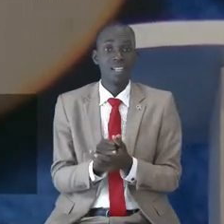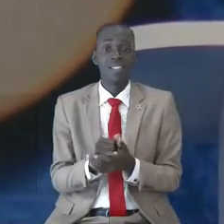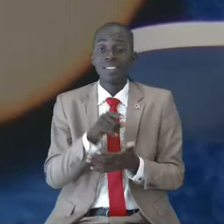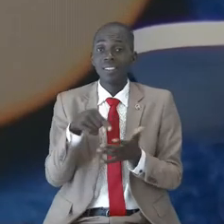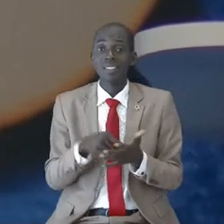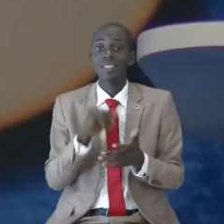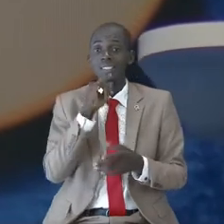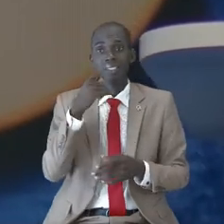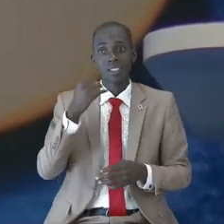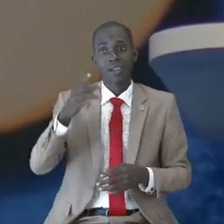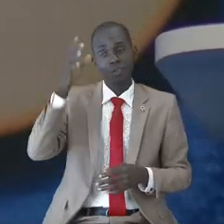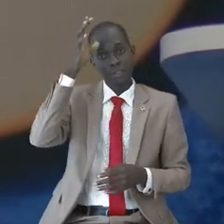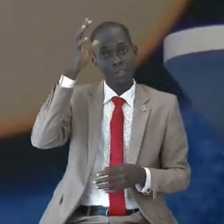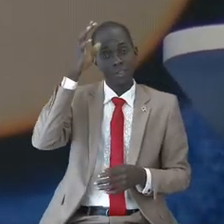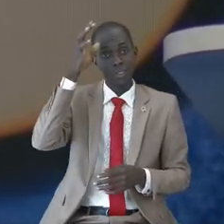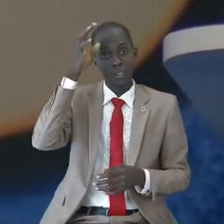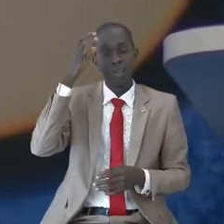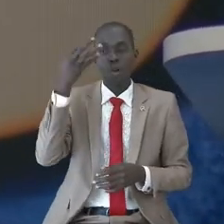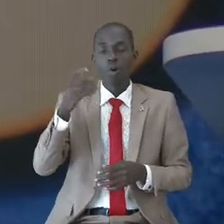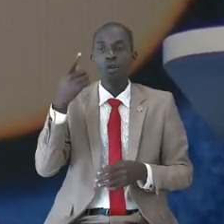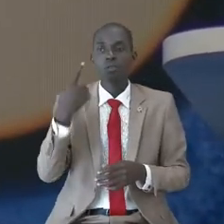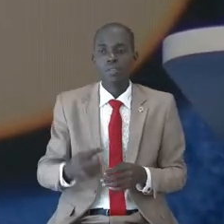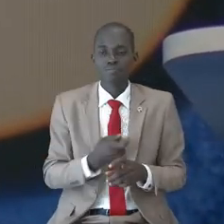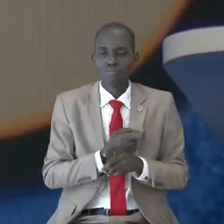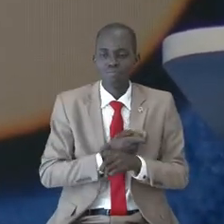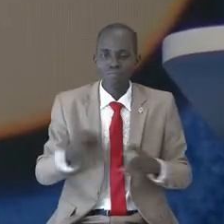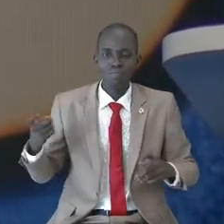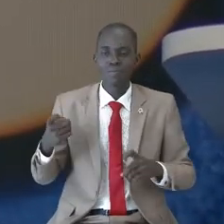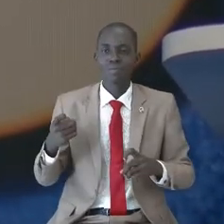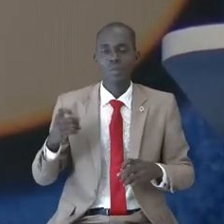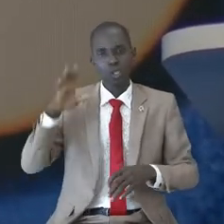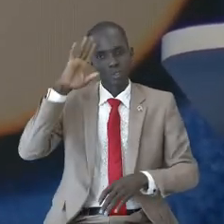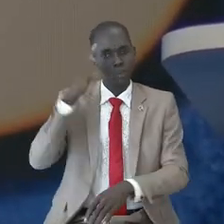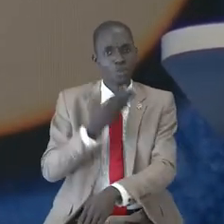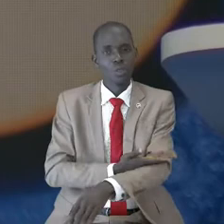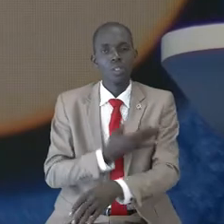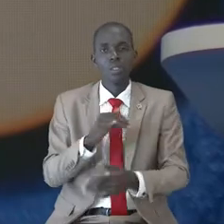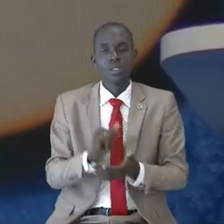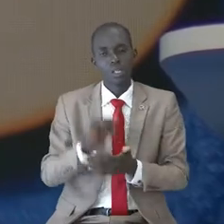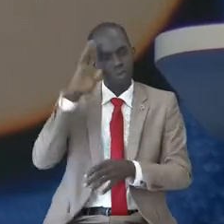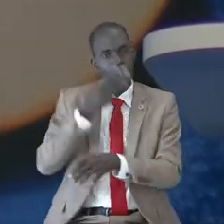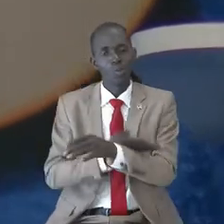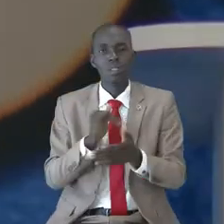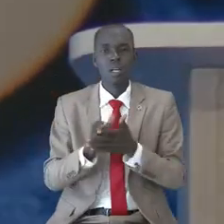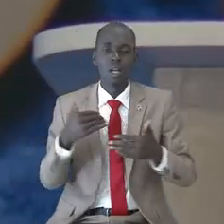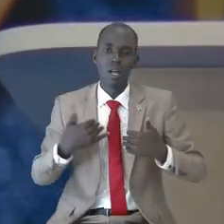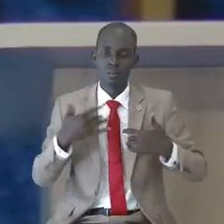father of a tormented child, a vexed child, an epileptic child.